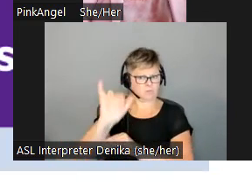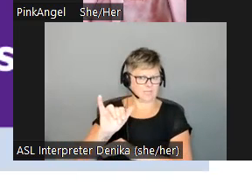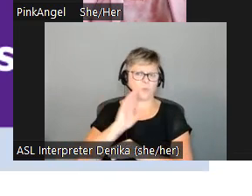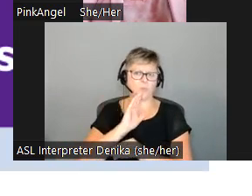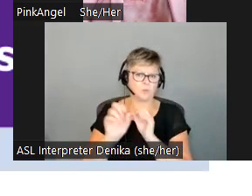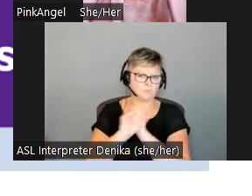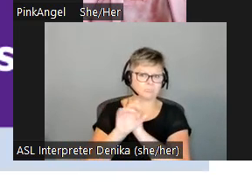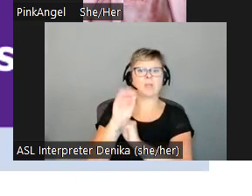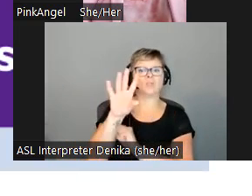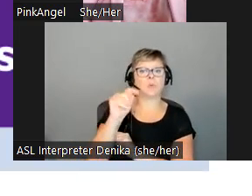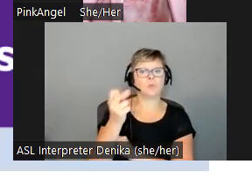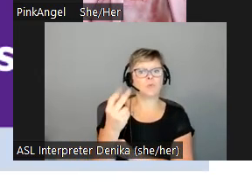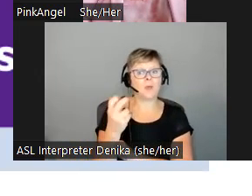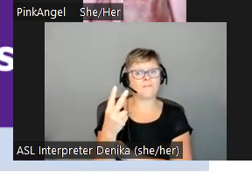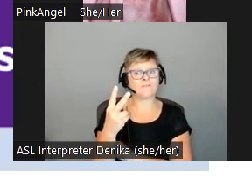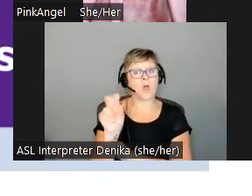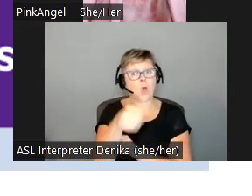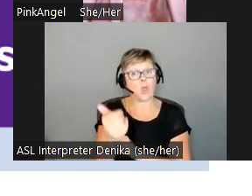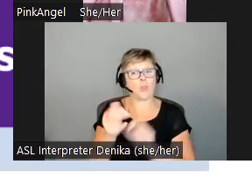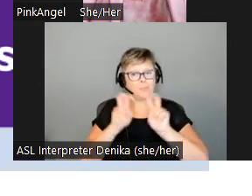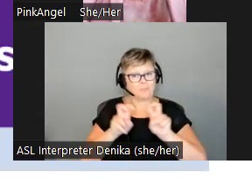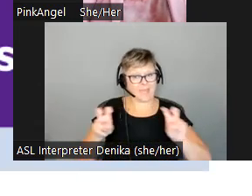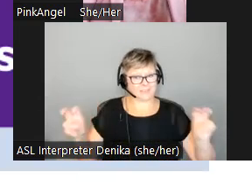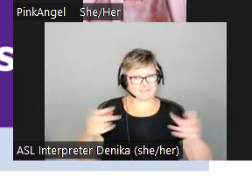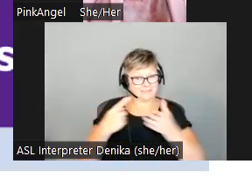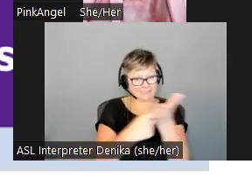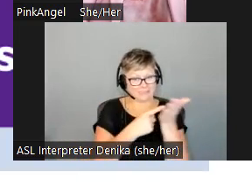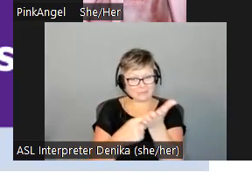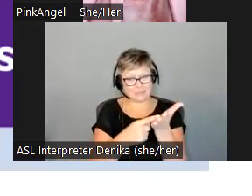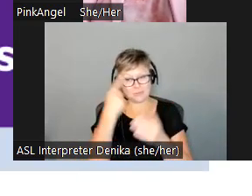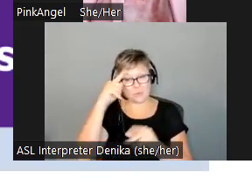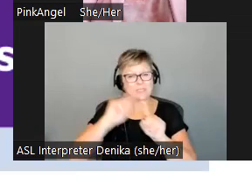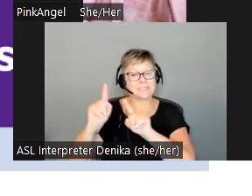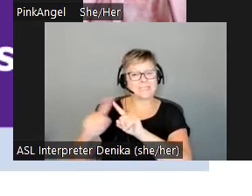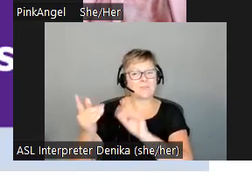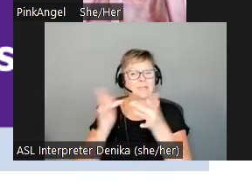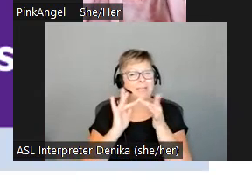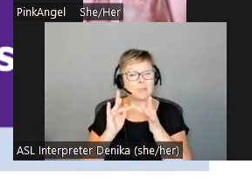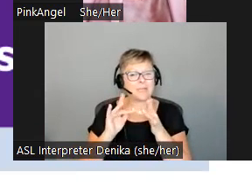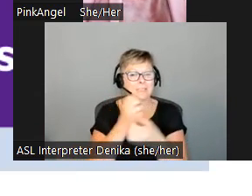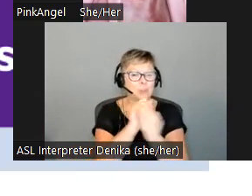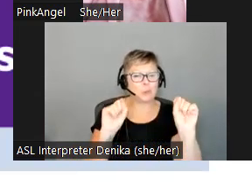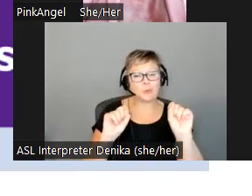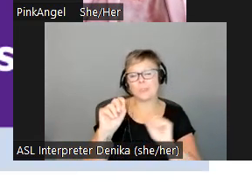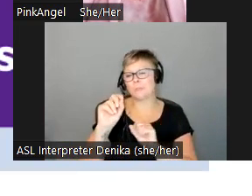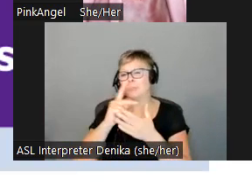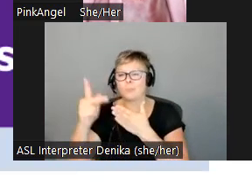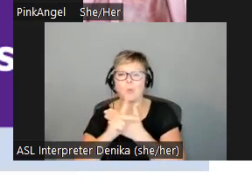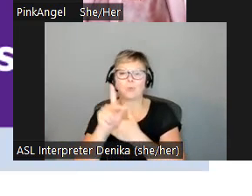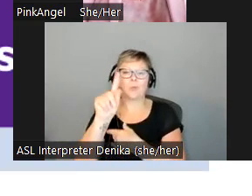12th, we actually have another panel discussion on different cybersecurity programs and tools and resources, very